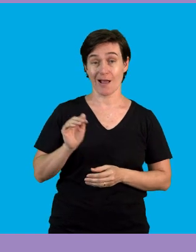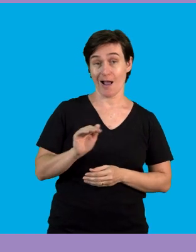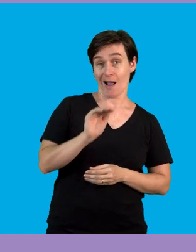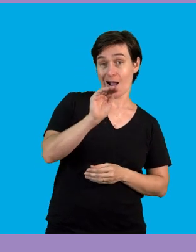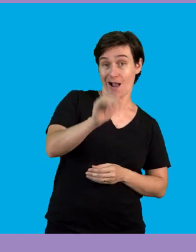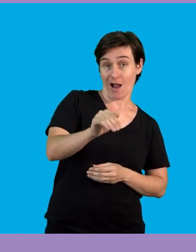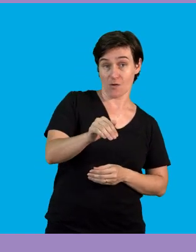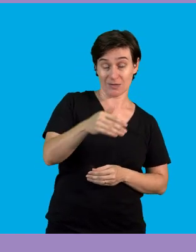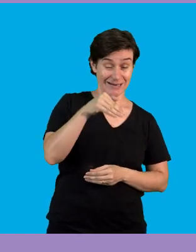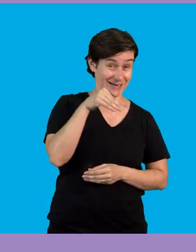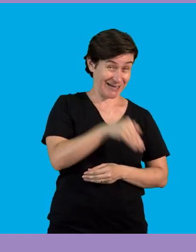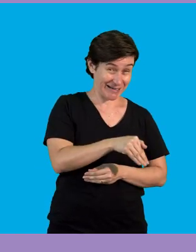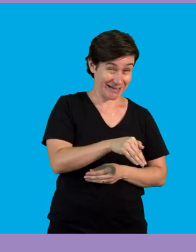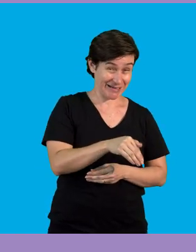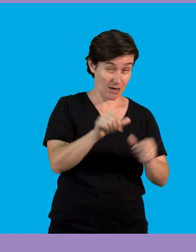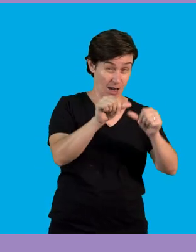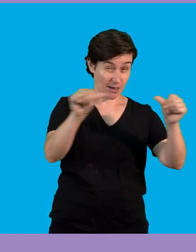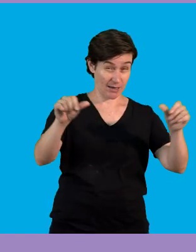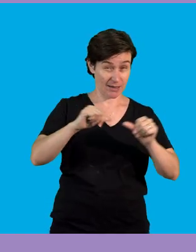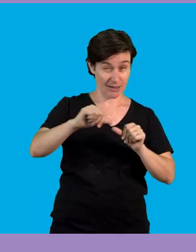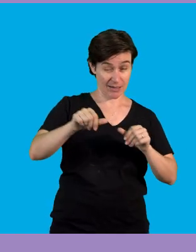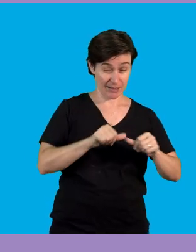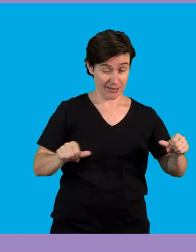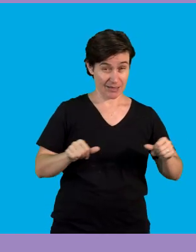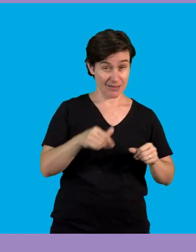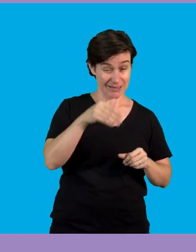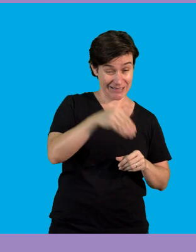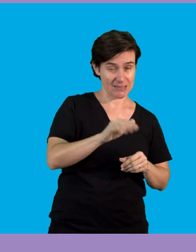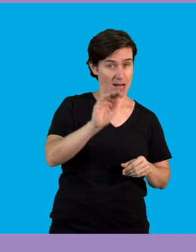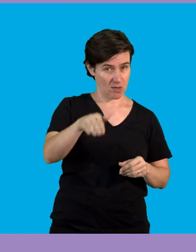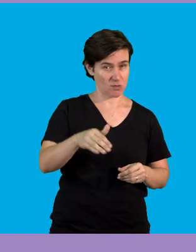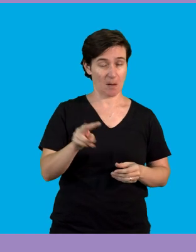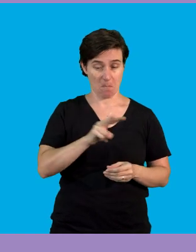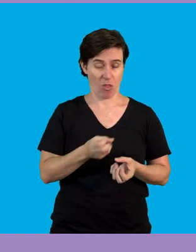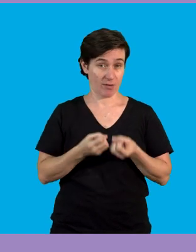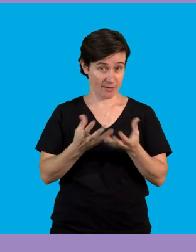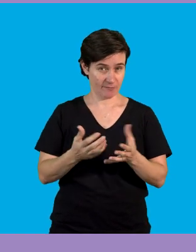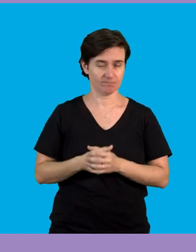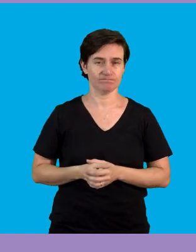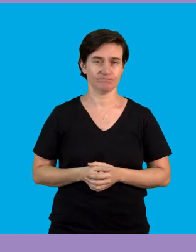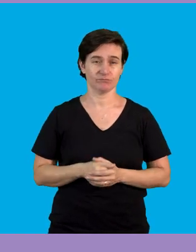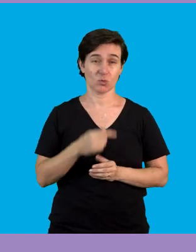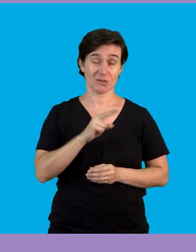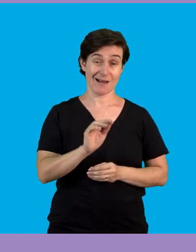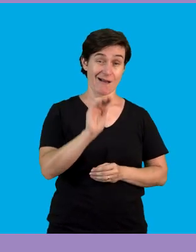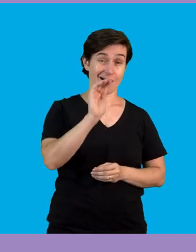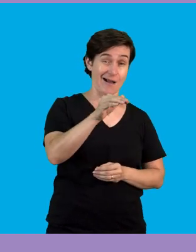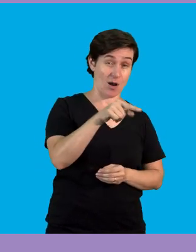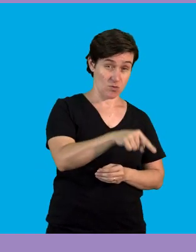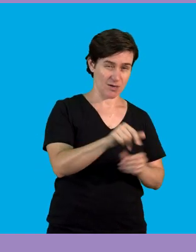outer and the inner dimensions are given. So as we can see in our figure there, we have been given the